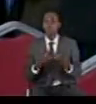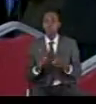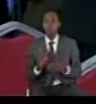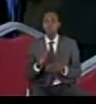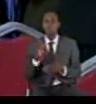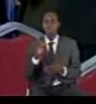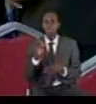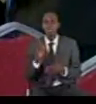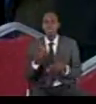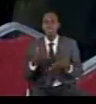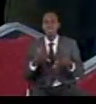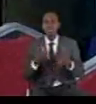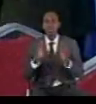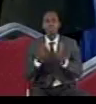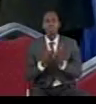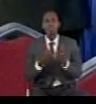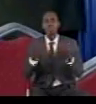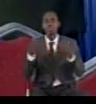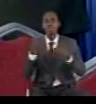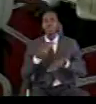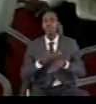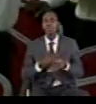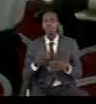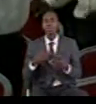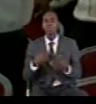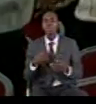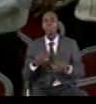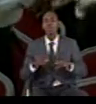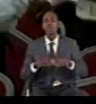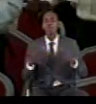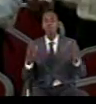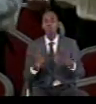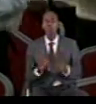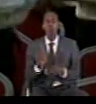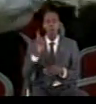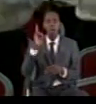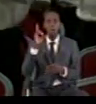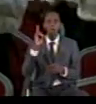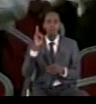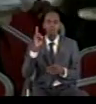Let it fall unto thee. Open up.